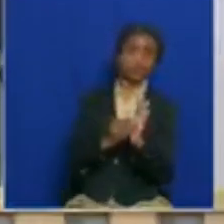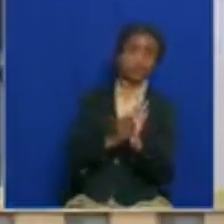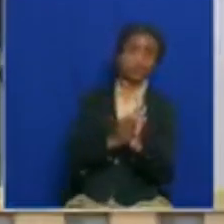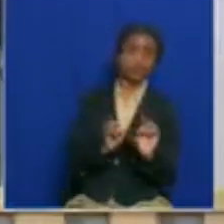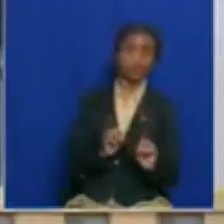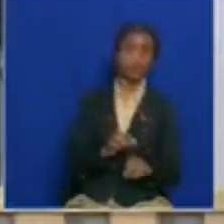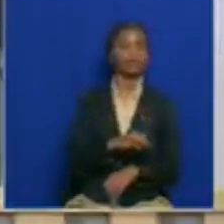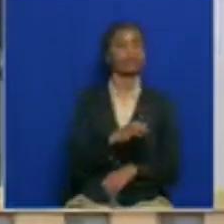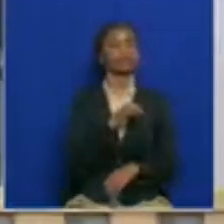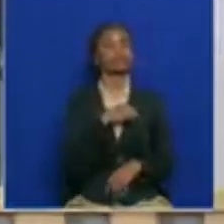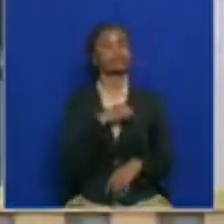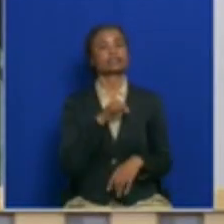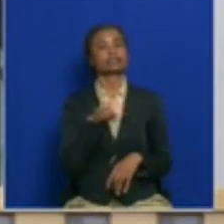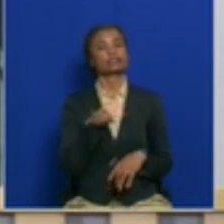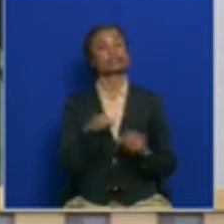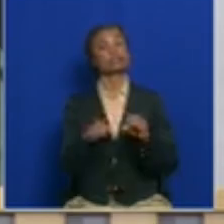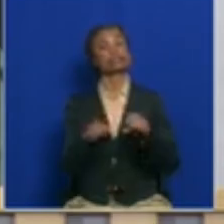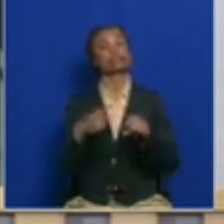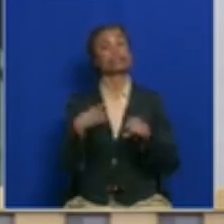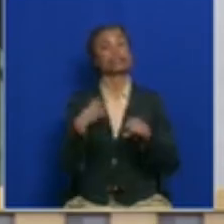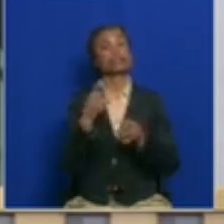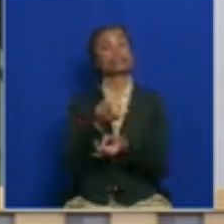these people here are not my co-accused.